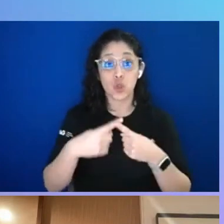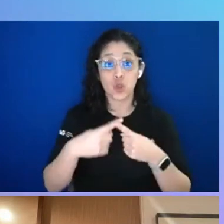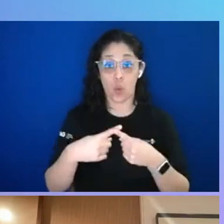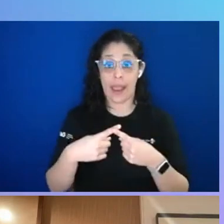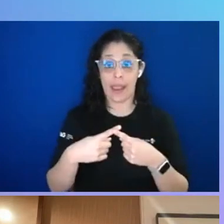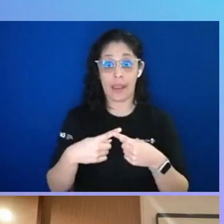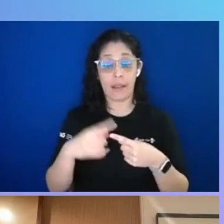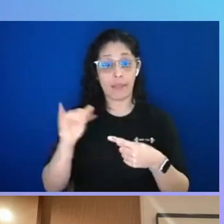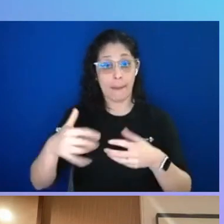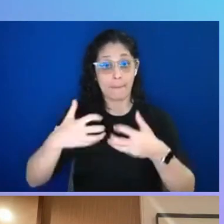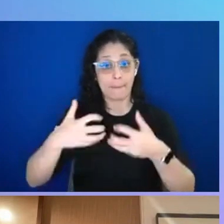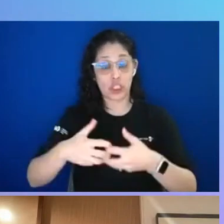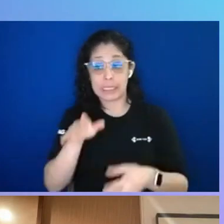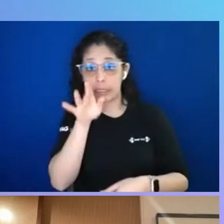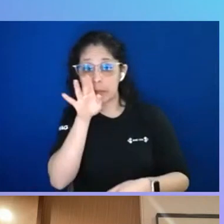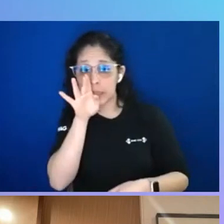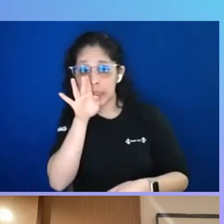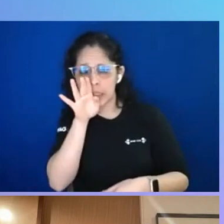triggered?